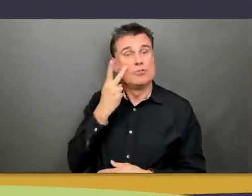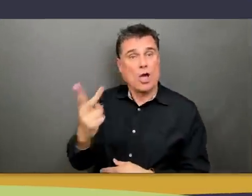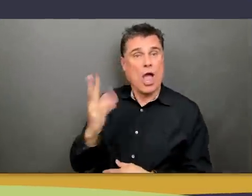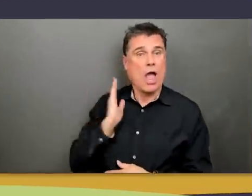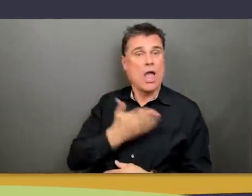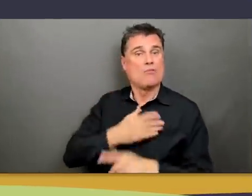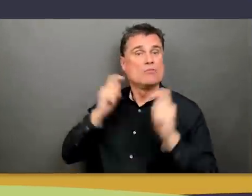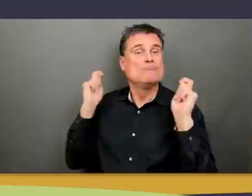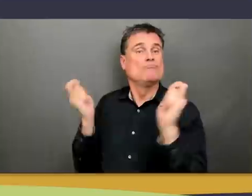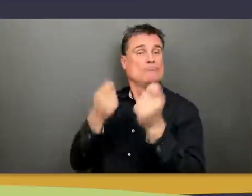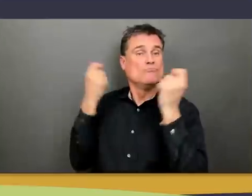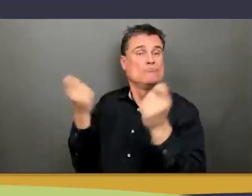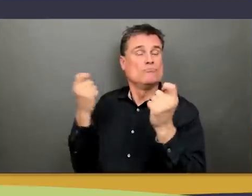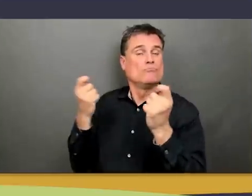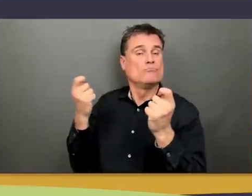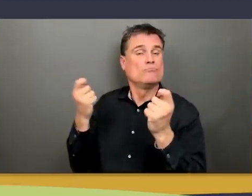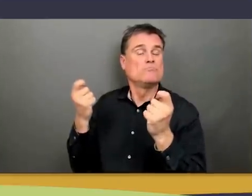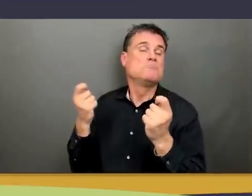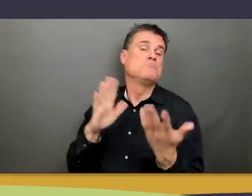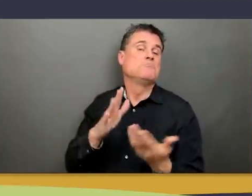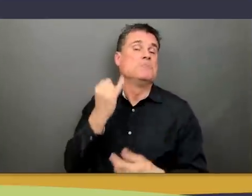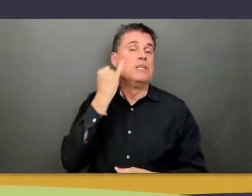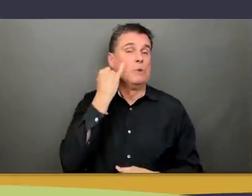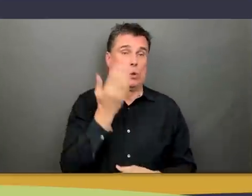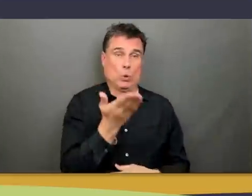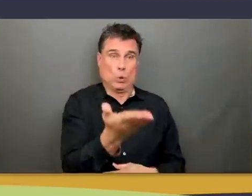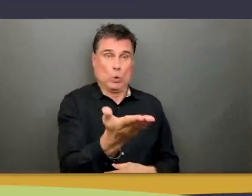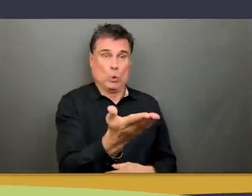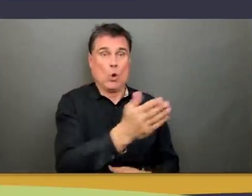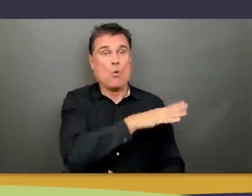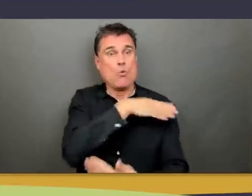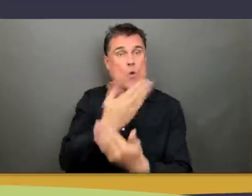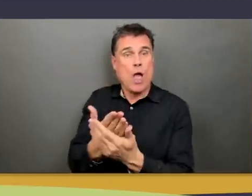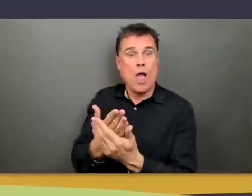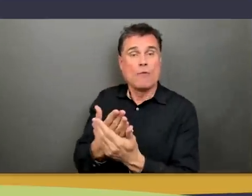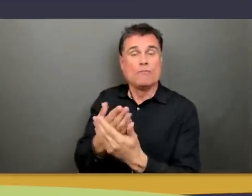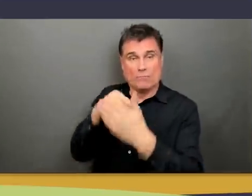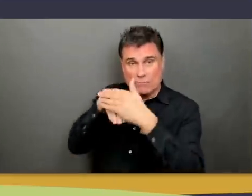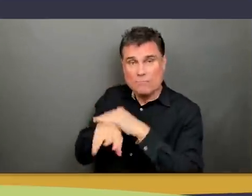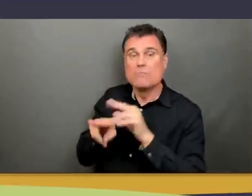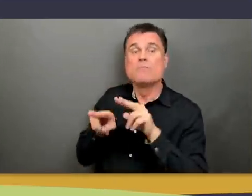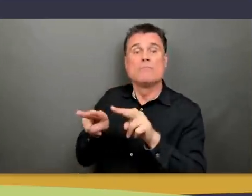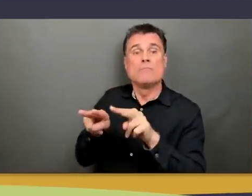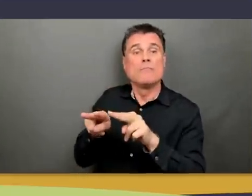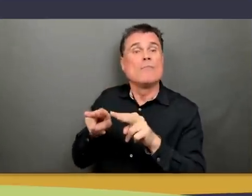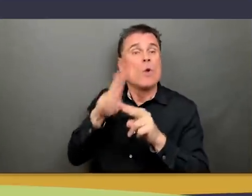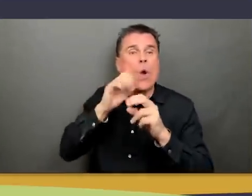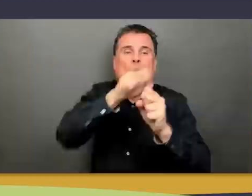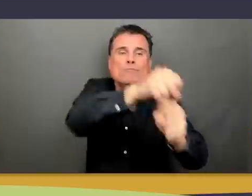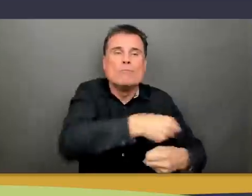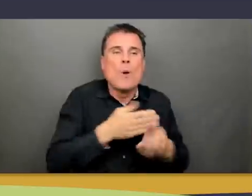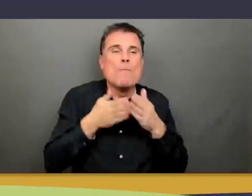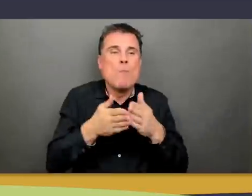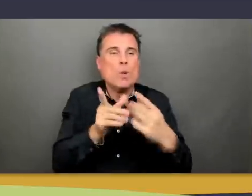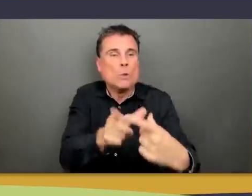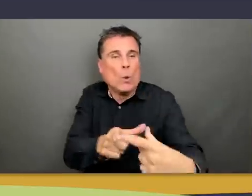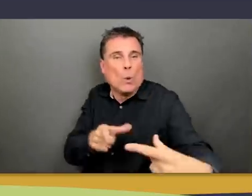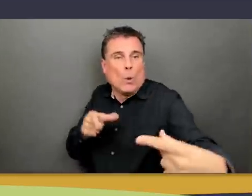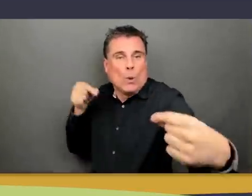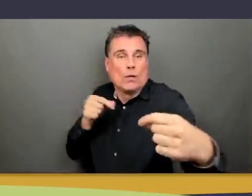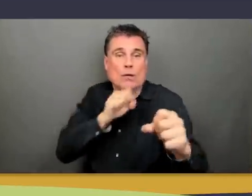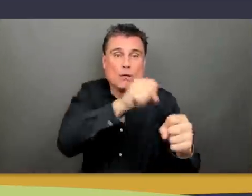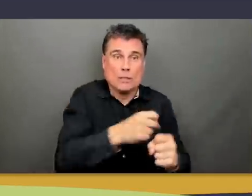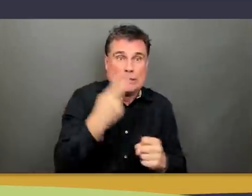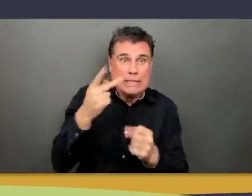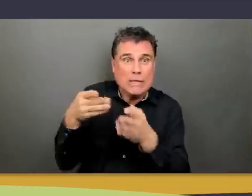canoes with a song to make sure that you came in a good way to welcome you to our territory. Or when you're at one of our ceremonies, that's what